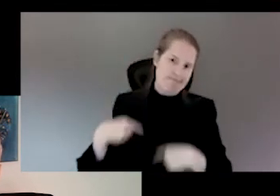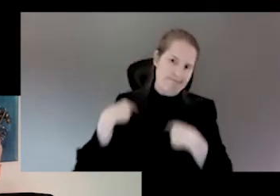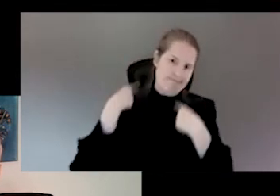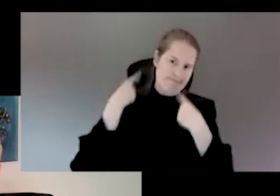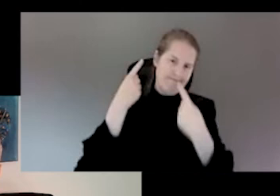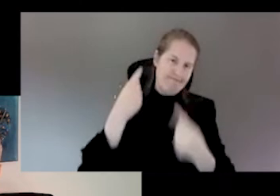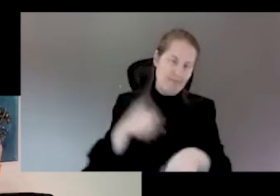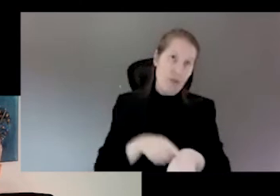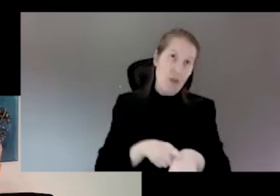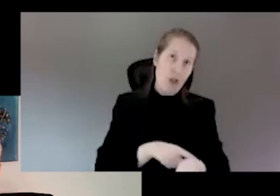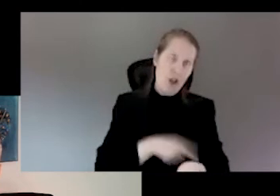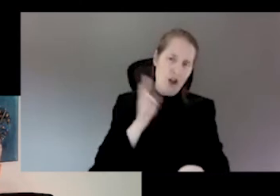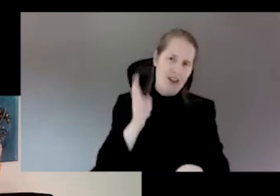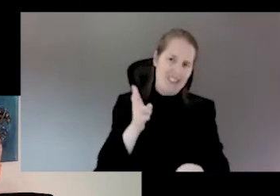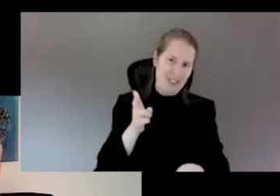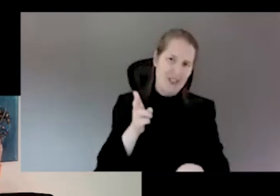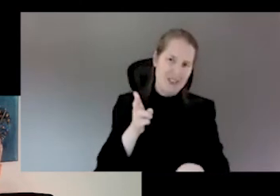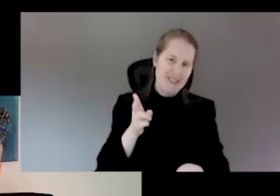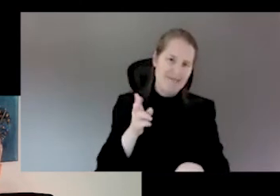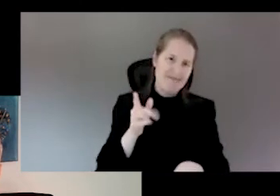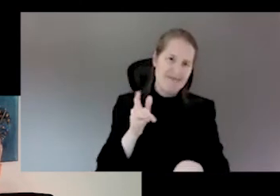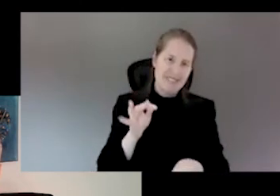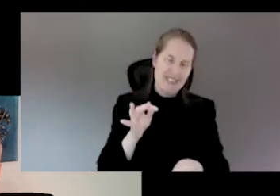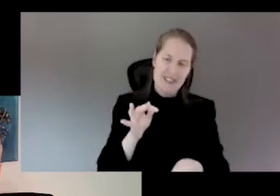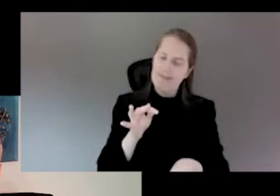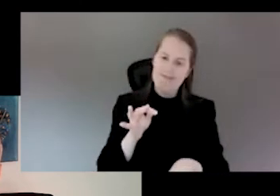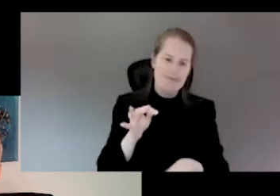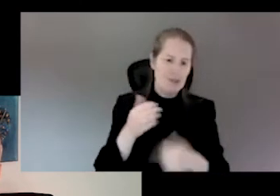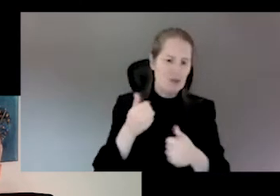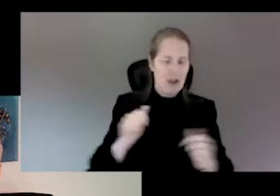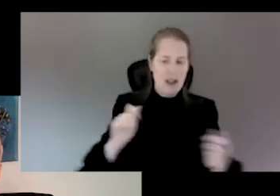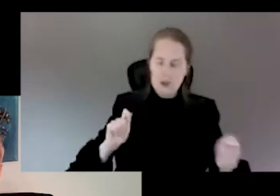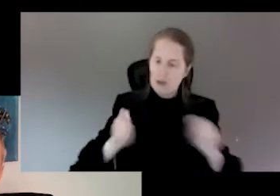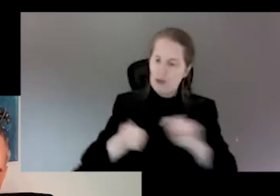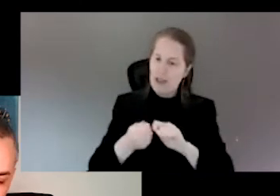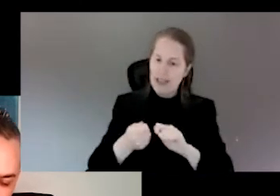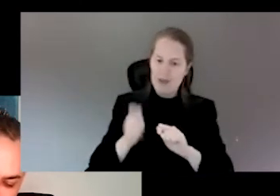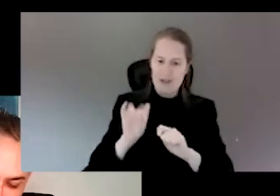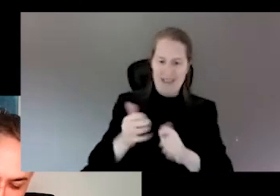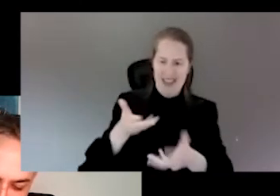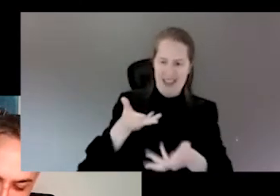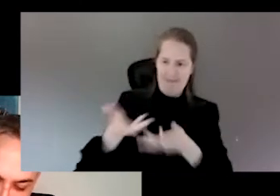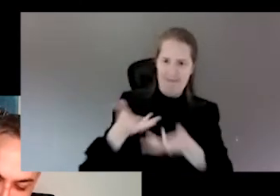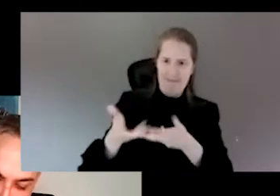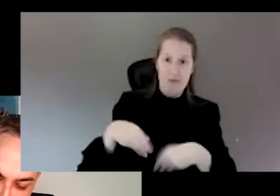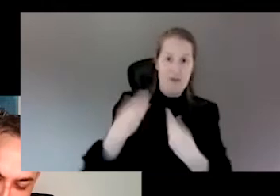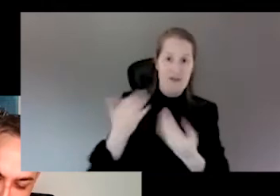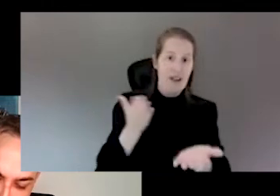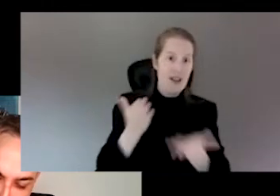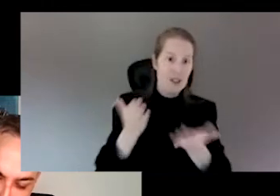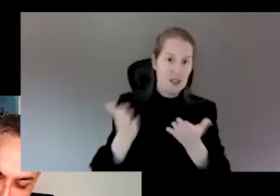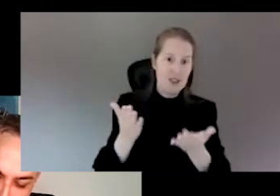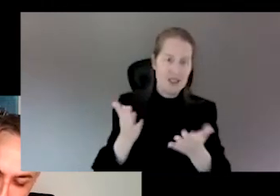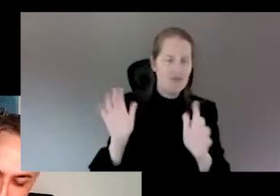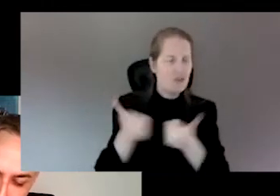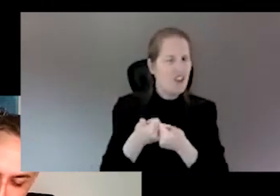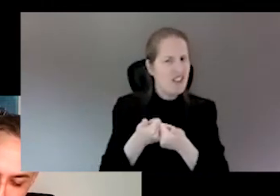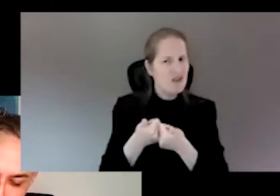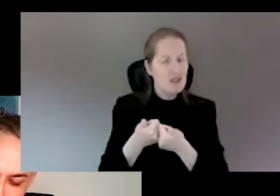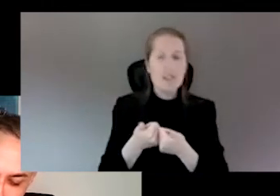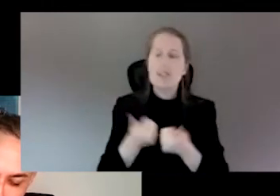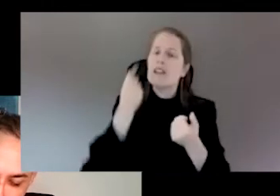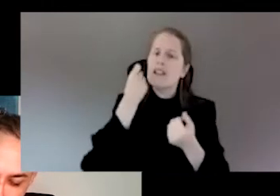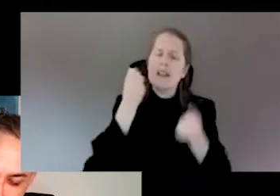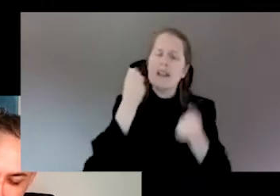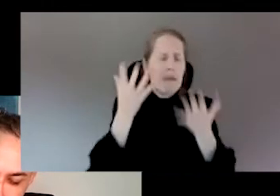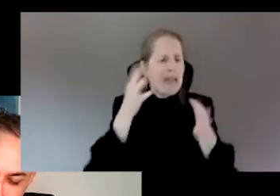challenges with trying to change the dynamic of providing services And a lot of like well-intentioned